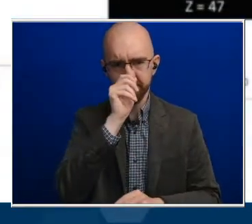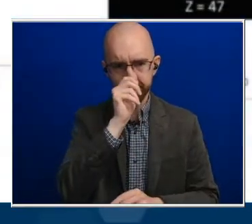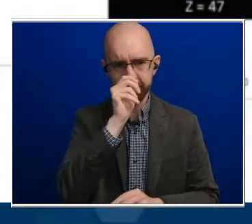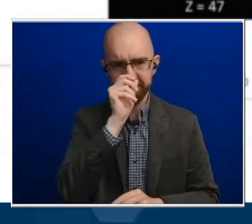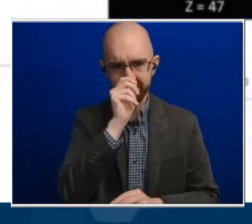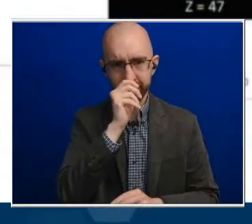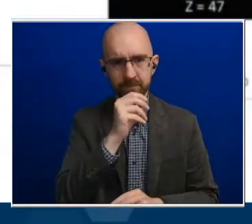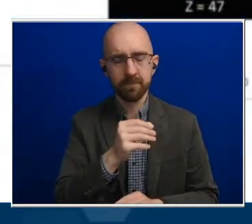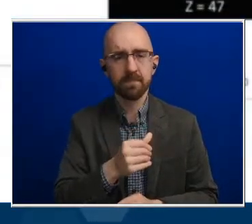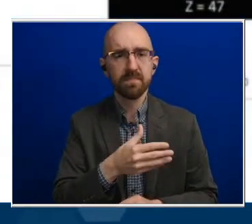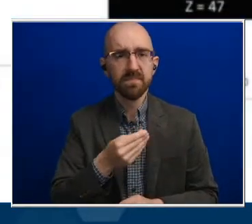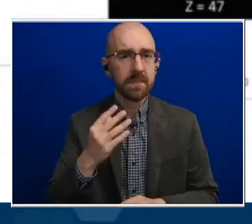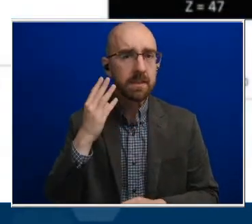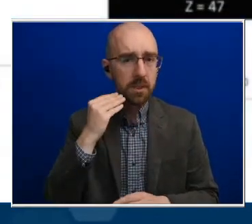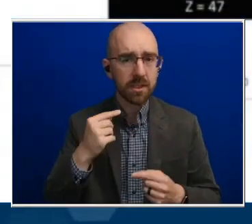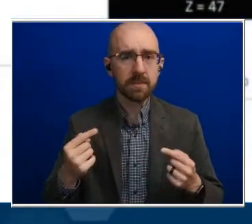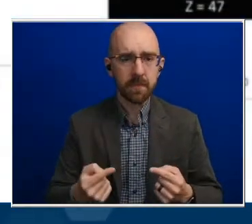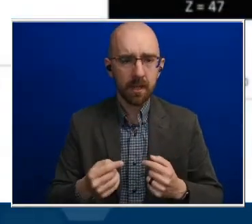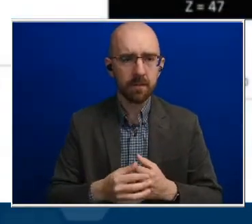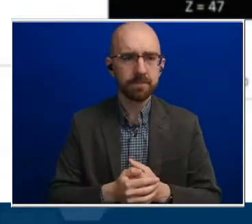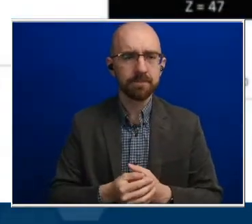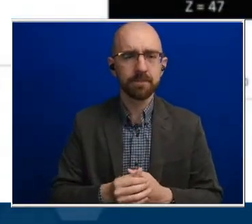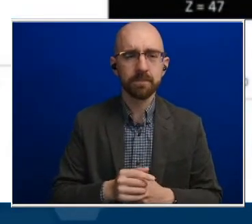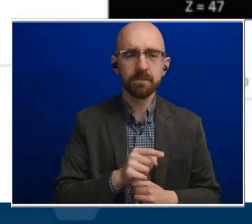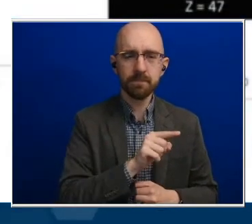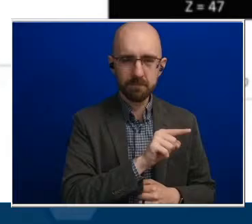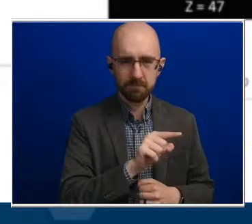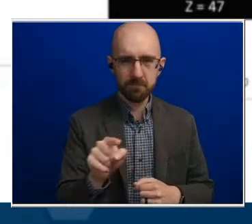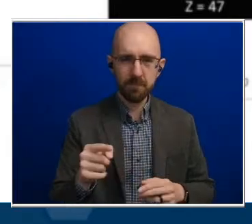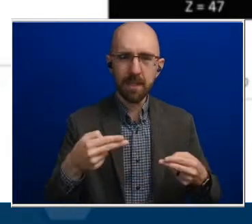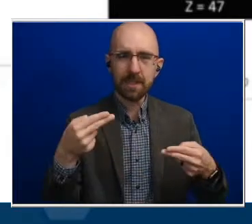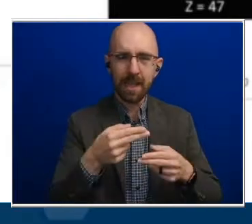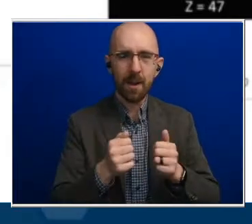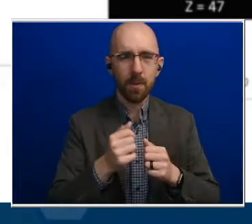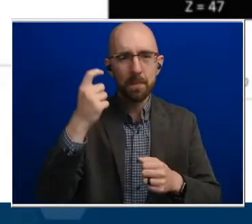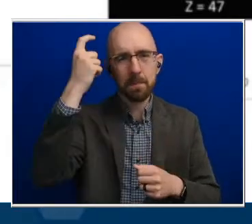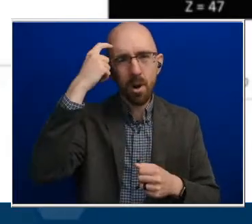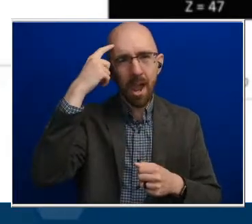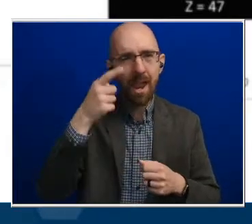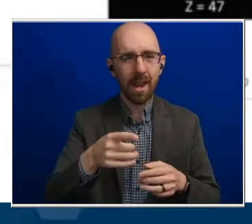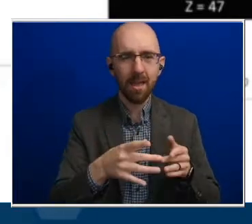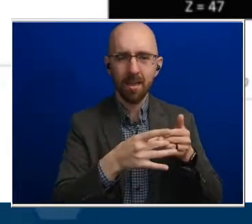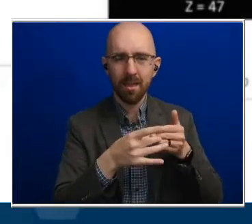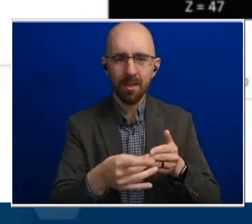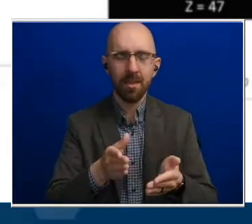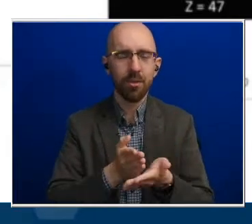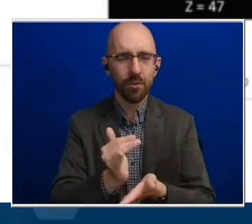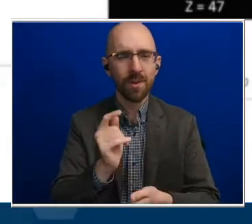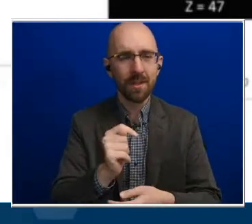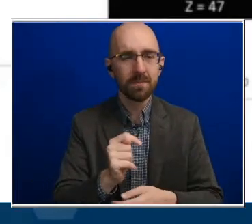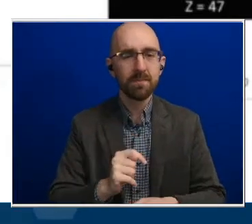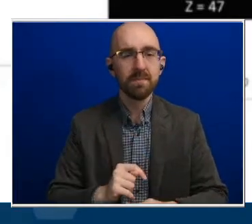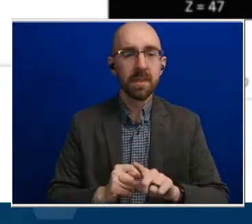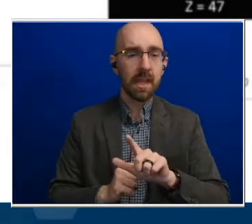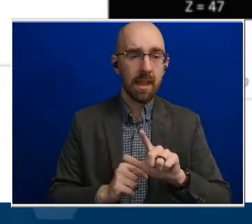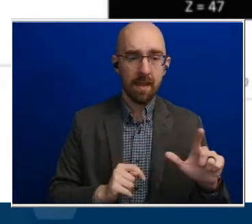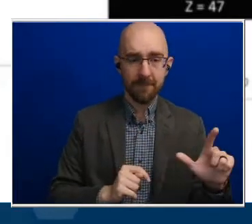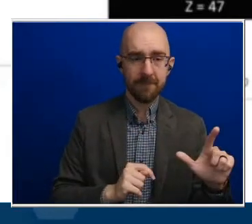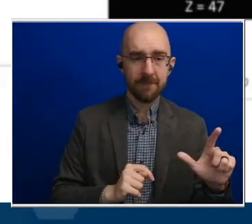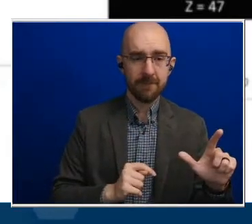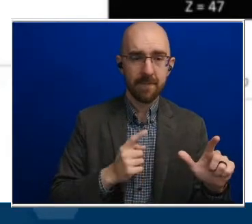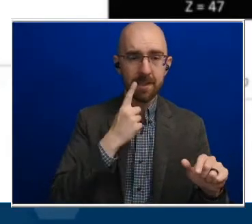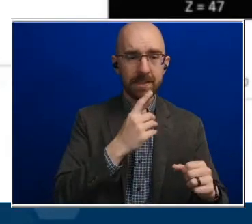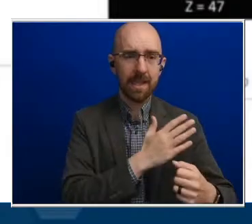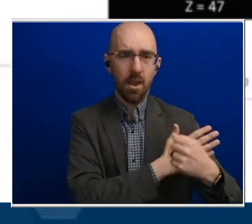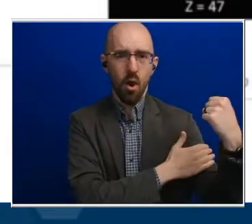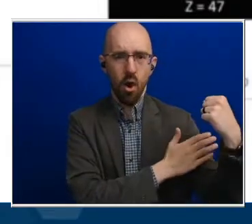a slide with some brains on it. Let me sort of walk you through this. So on the left-hand side, you see the arm with the bicep